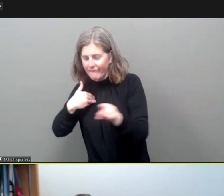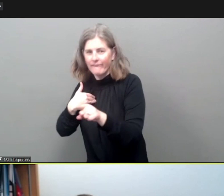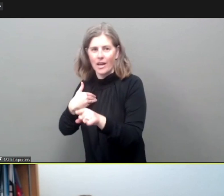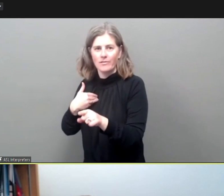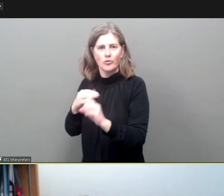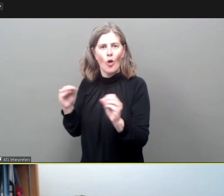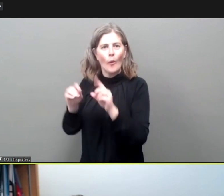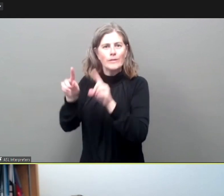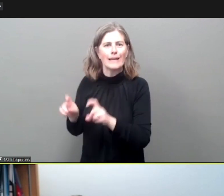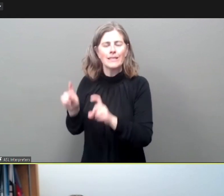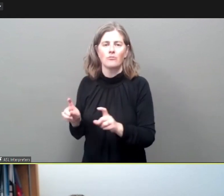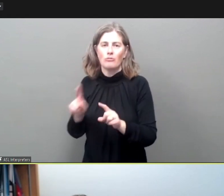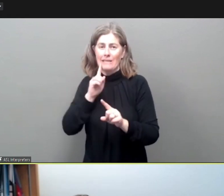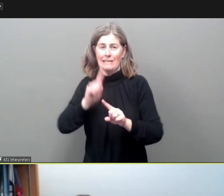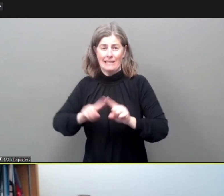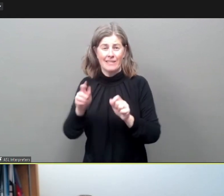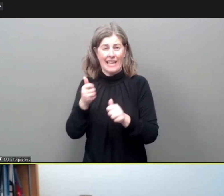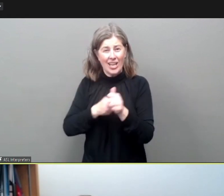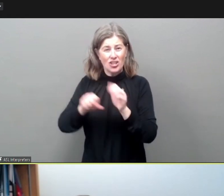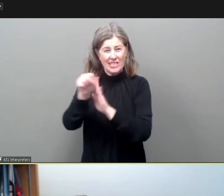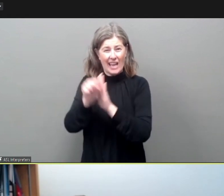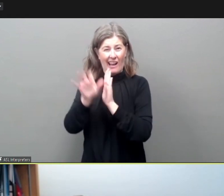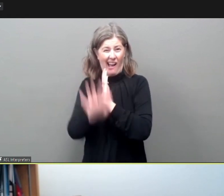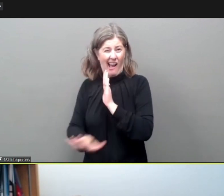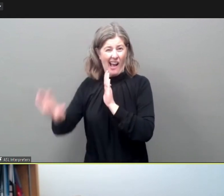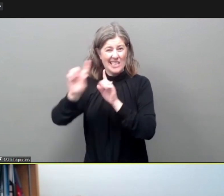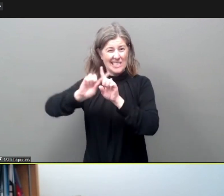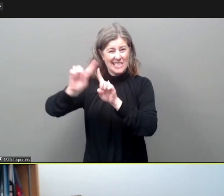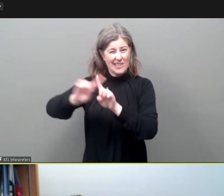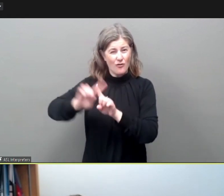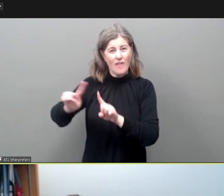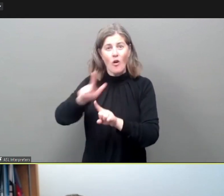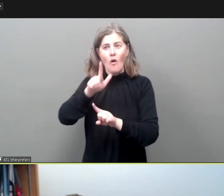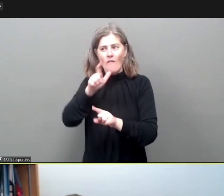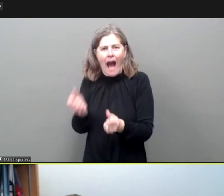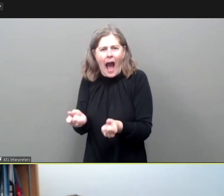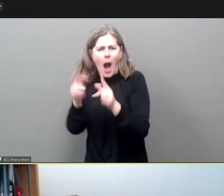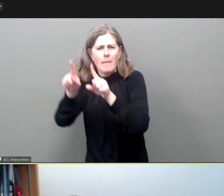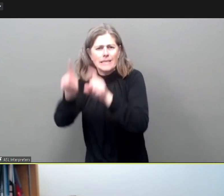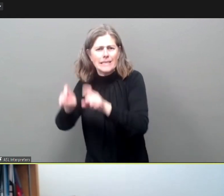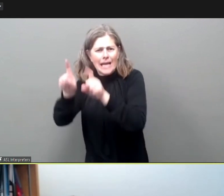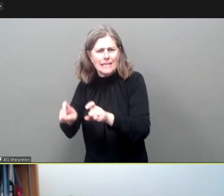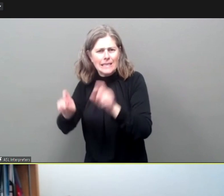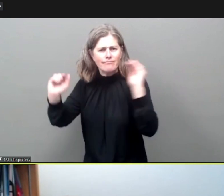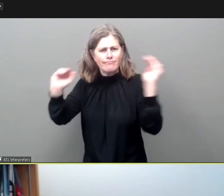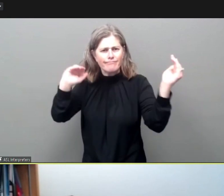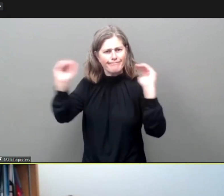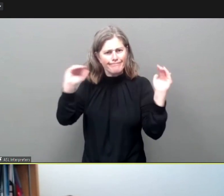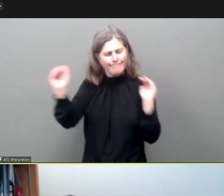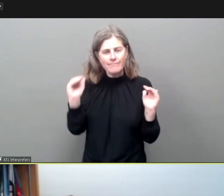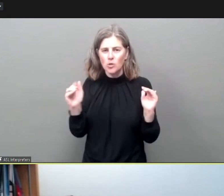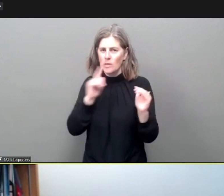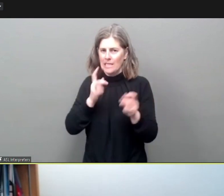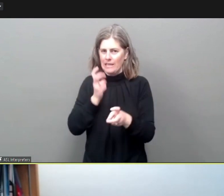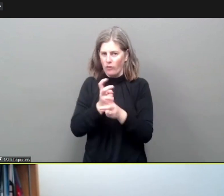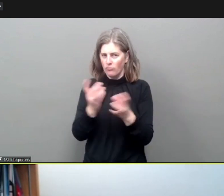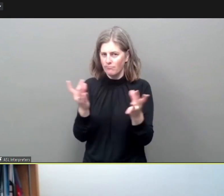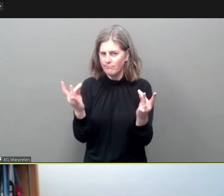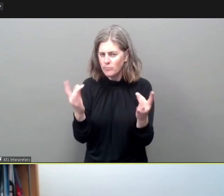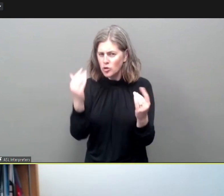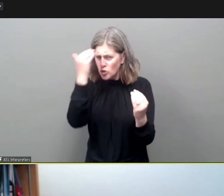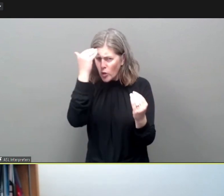There's a real difference from place to place on the actual testing rates. And so it's really difficult to